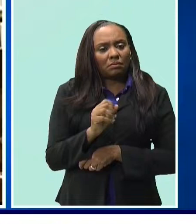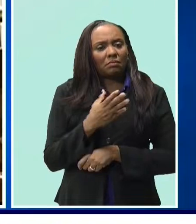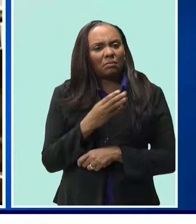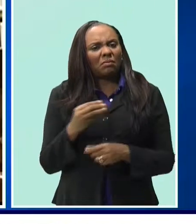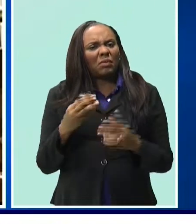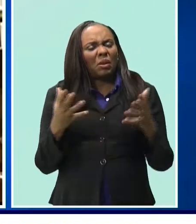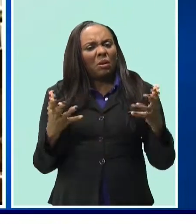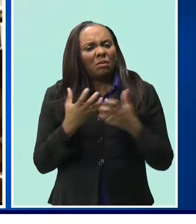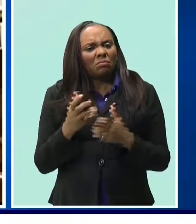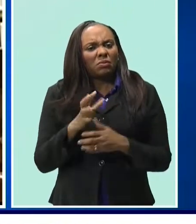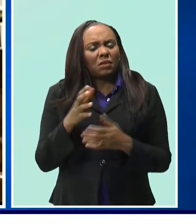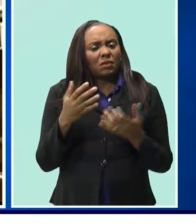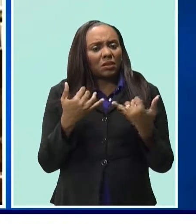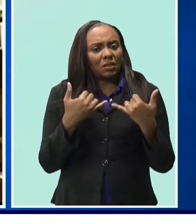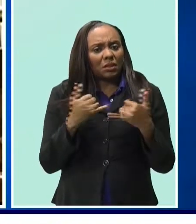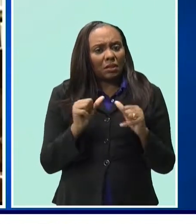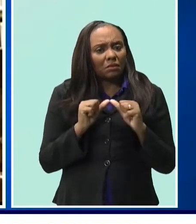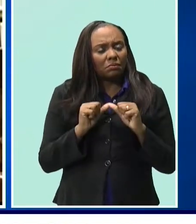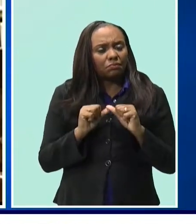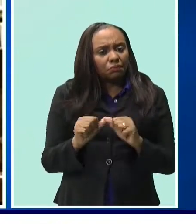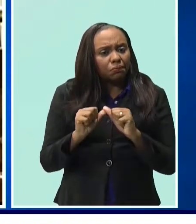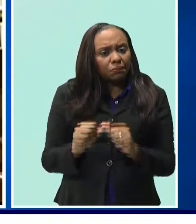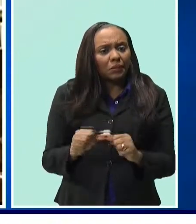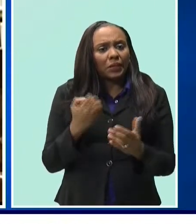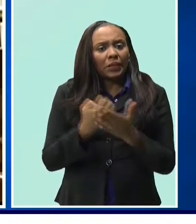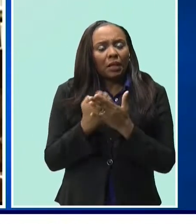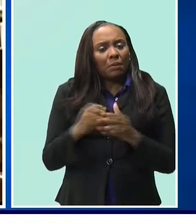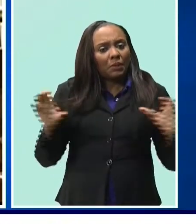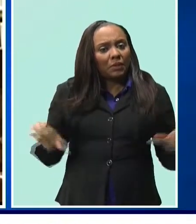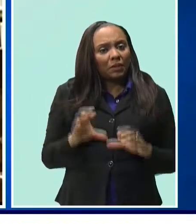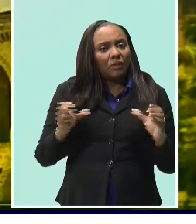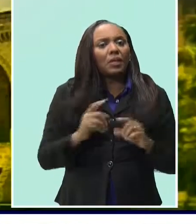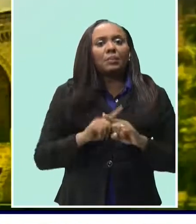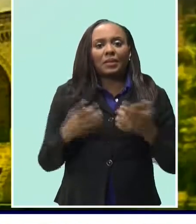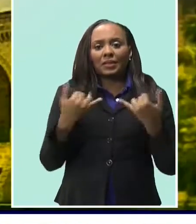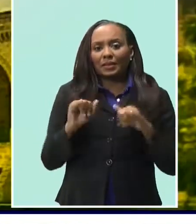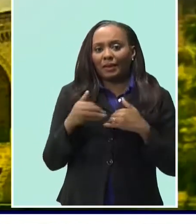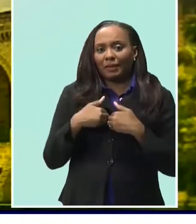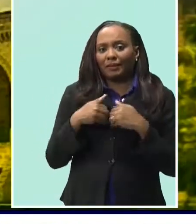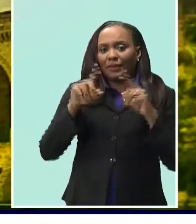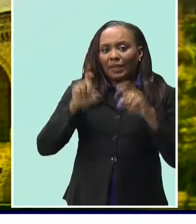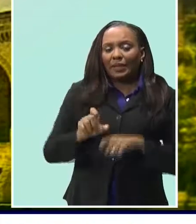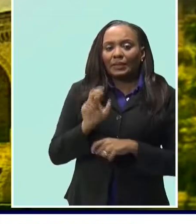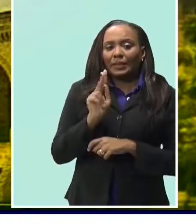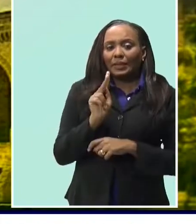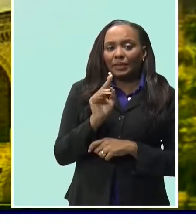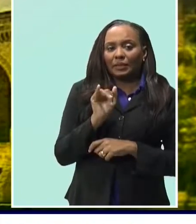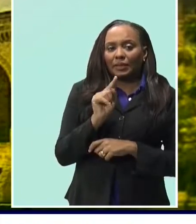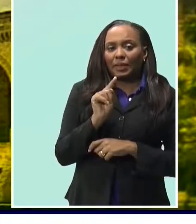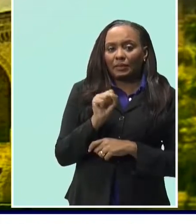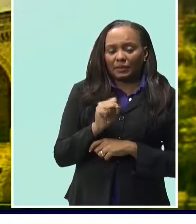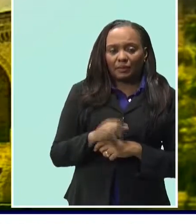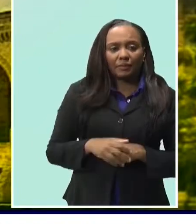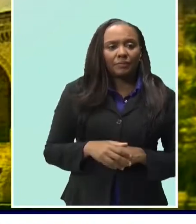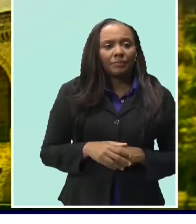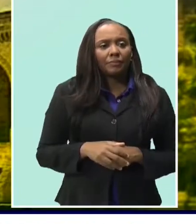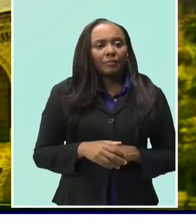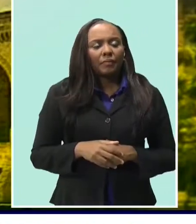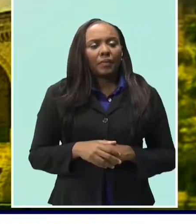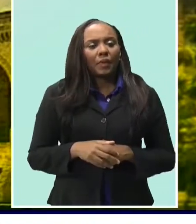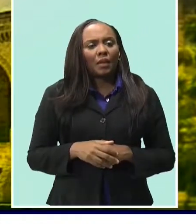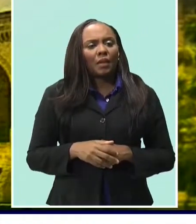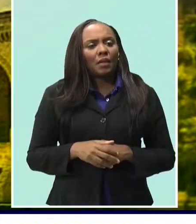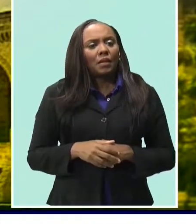other activities to be able to take place going down the road. Now, Shane, when the public health emergency extension